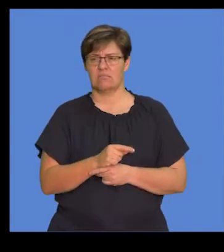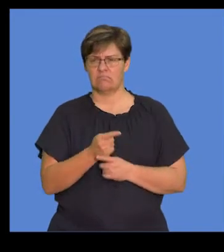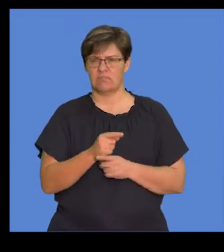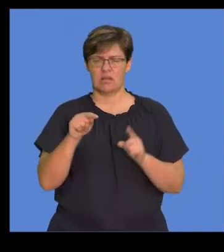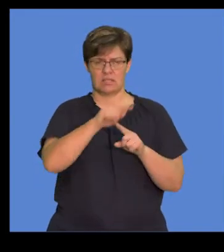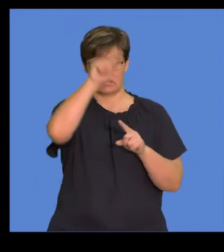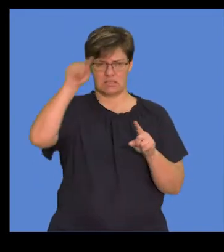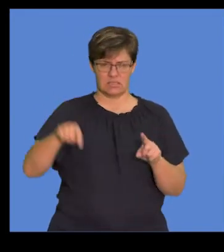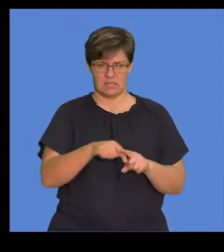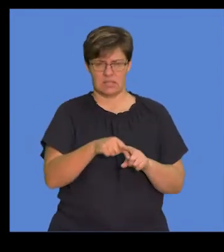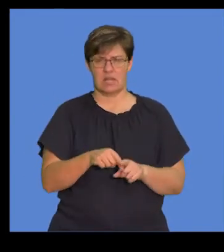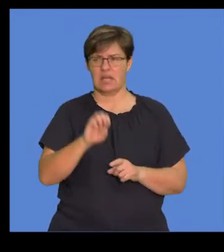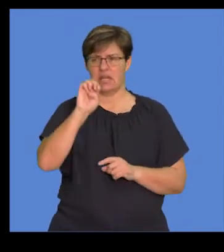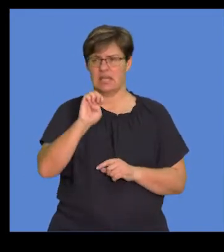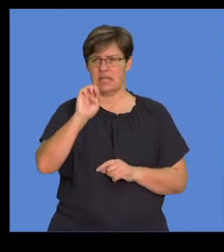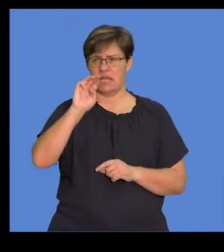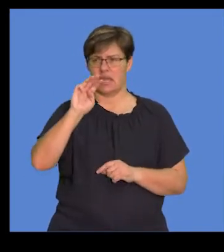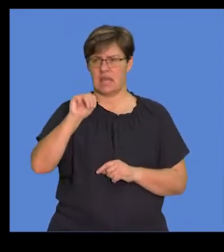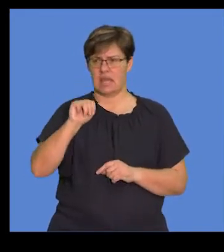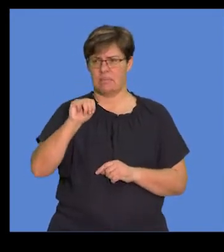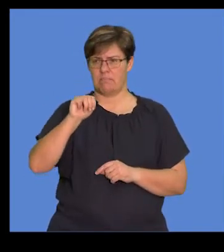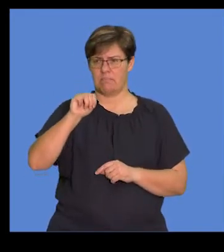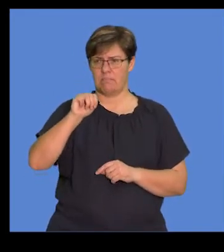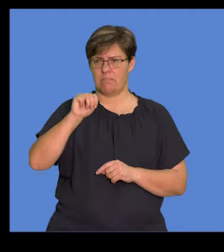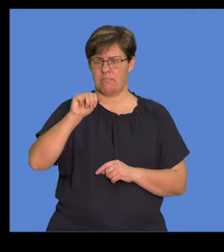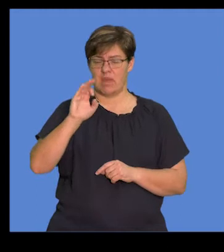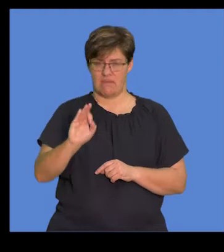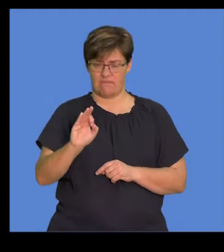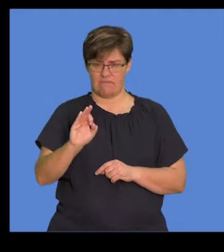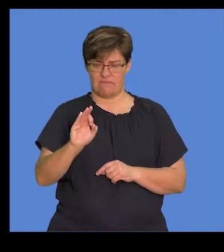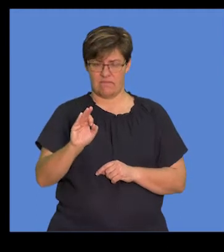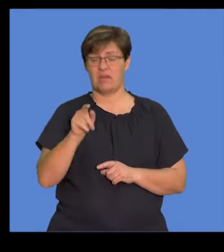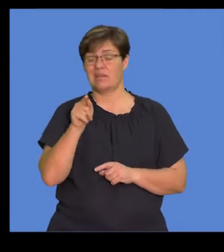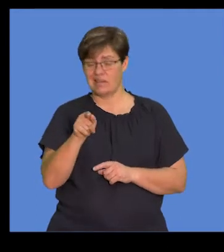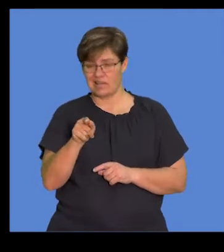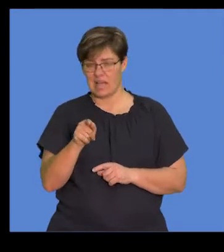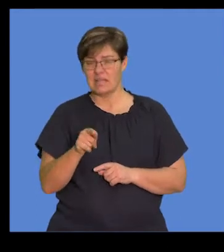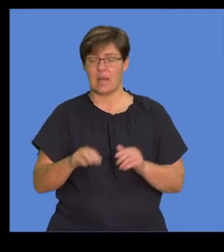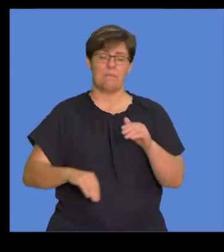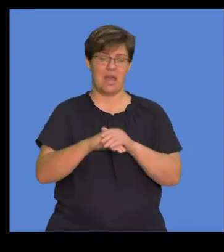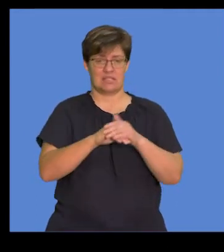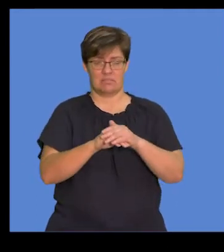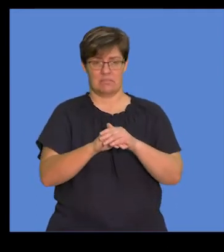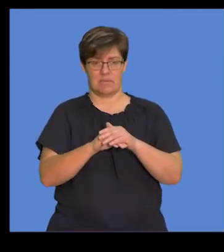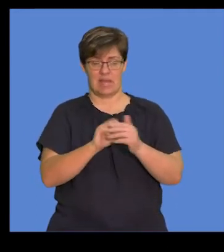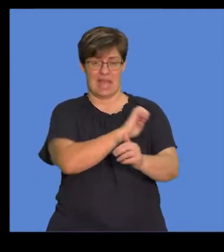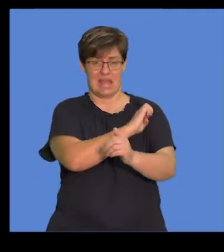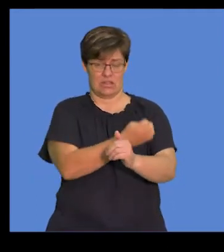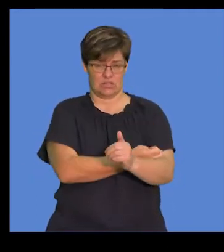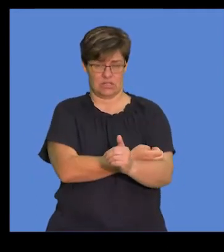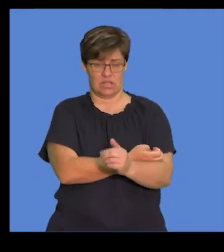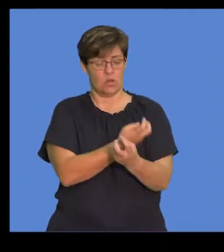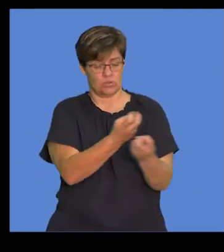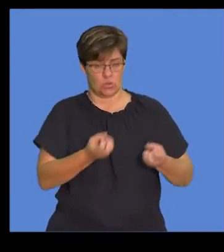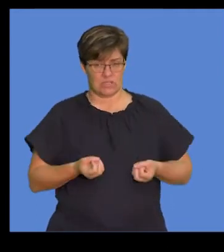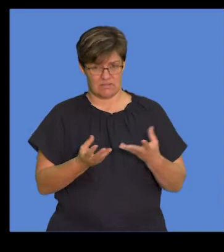says, in the circuit below, a battery with an EMF E. So we are given the EMF, okay, which is the maximum energy